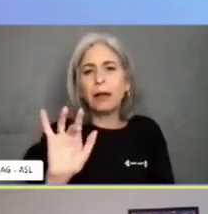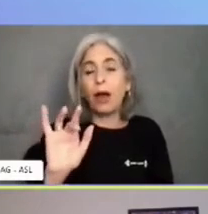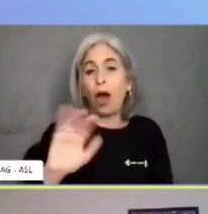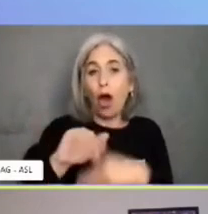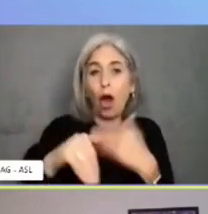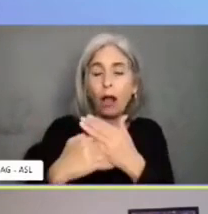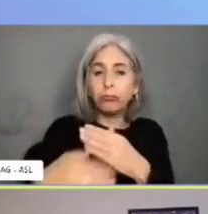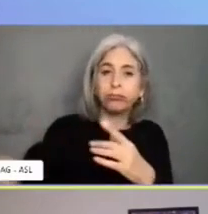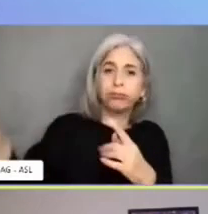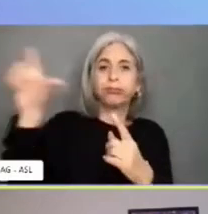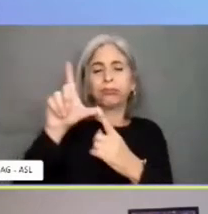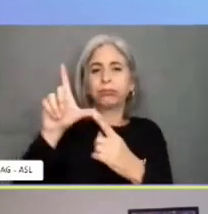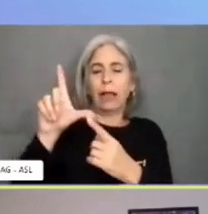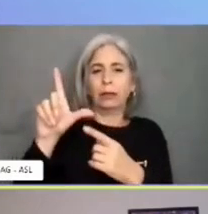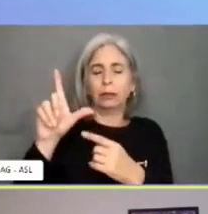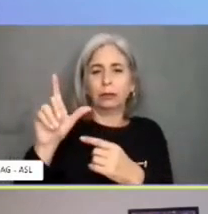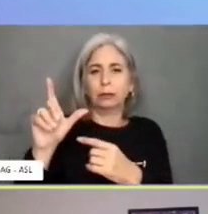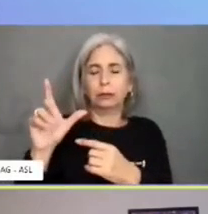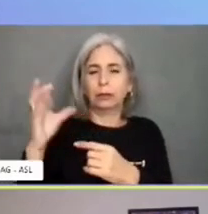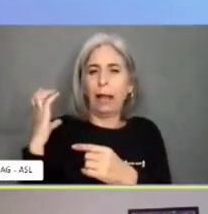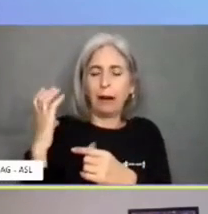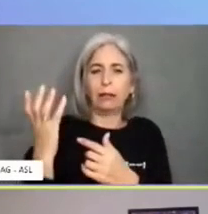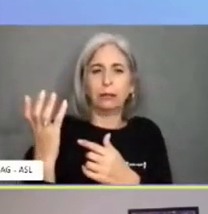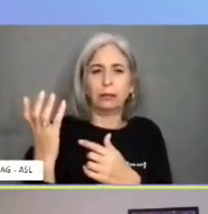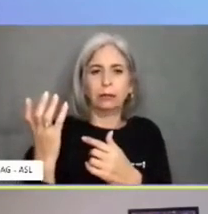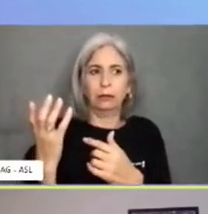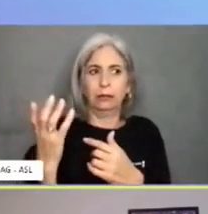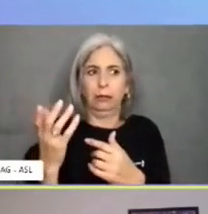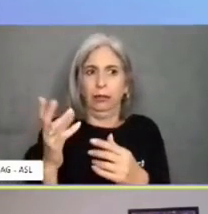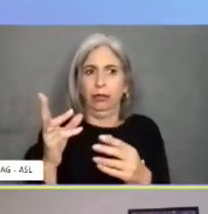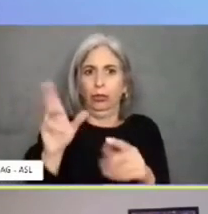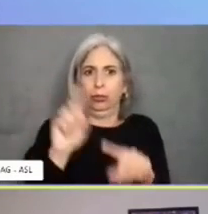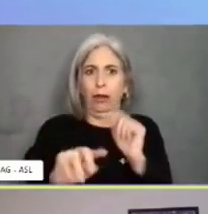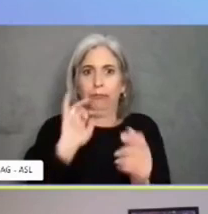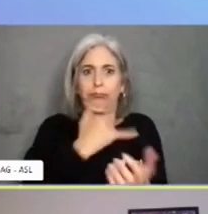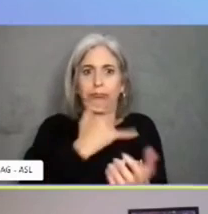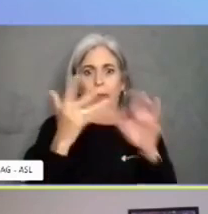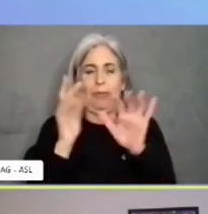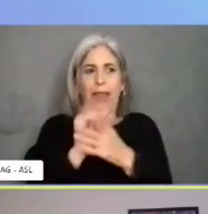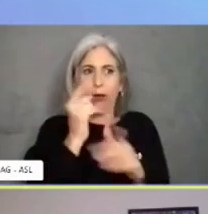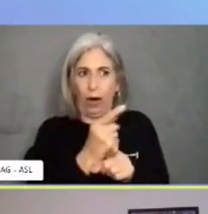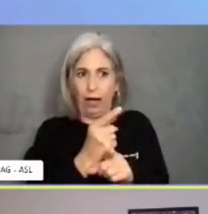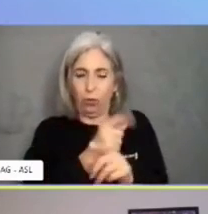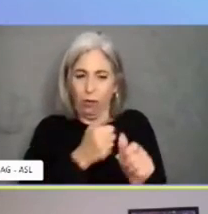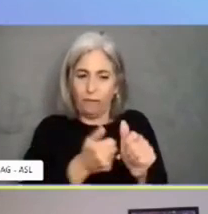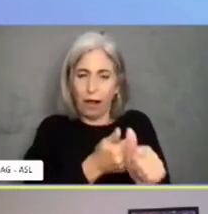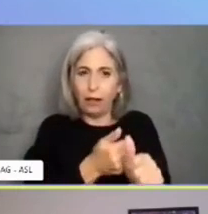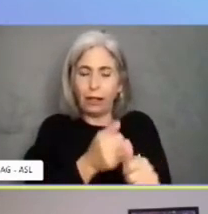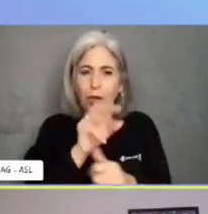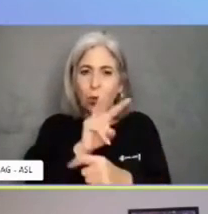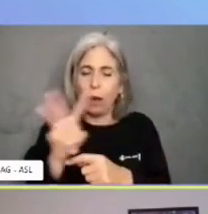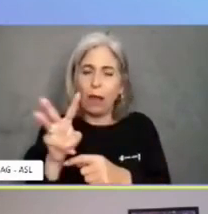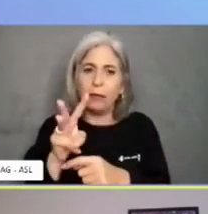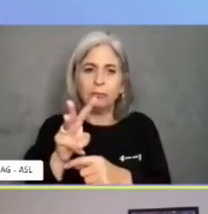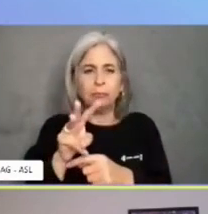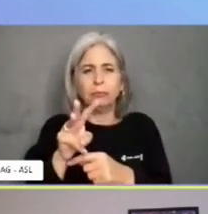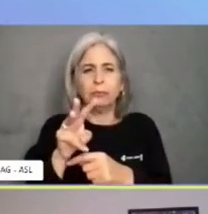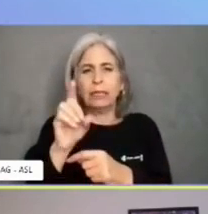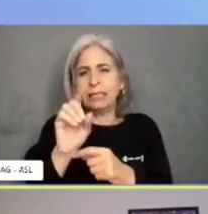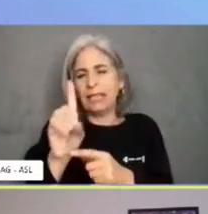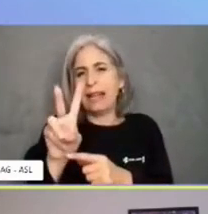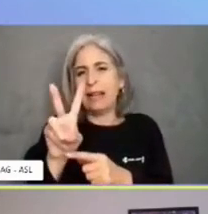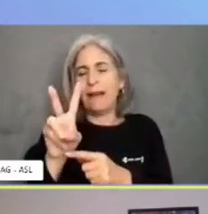right? Surely that can't go wrong, right? And we're following web dev best practices. So we're going to use